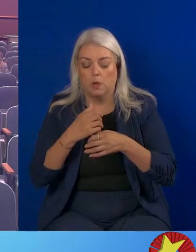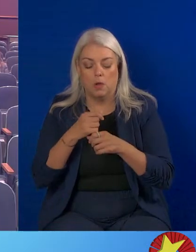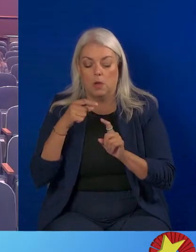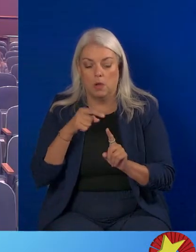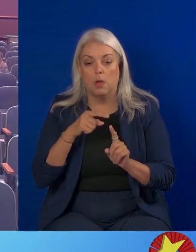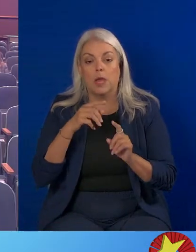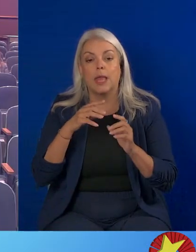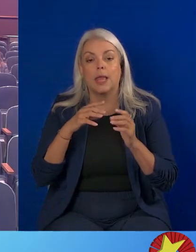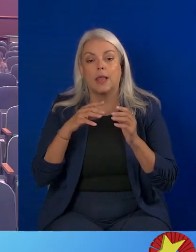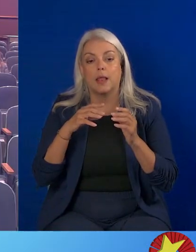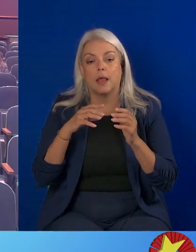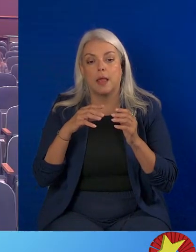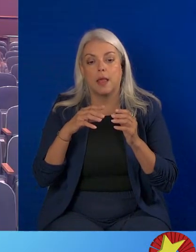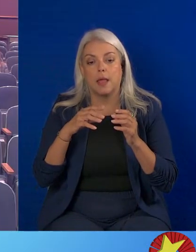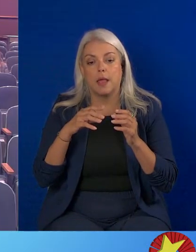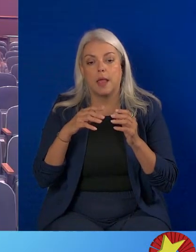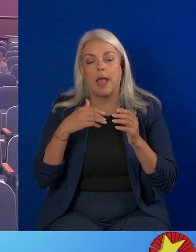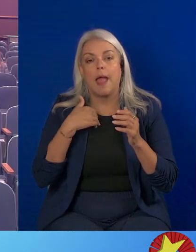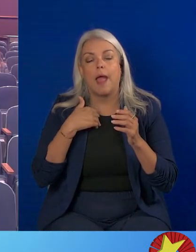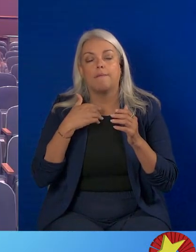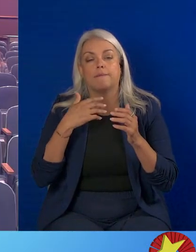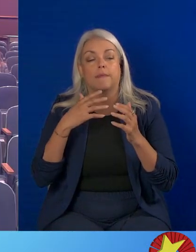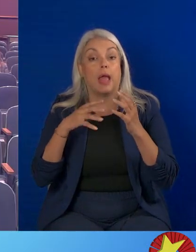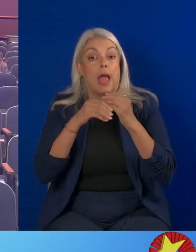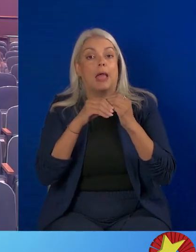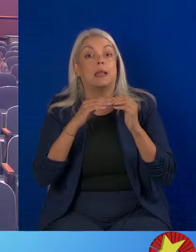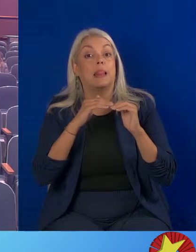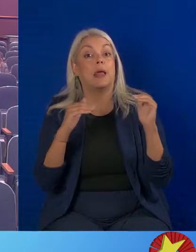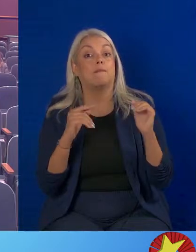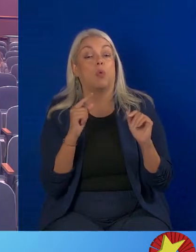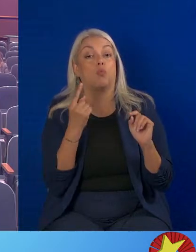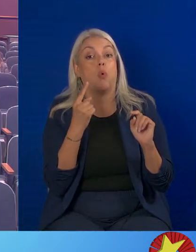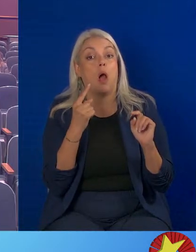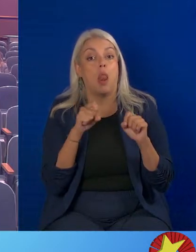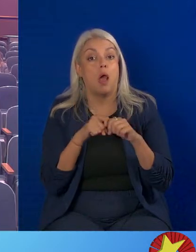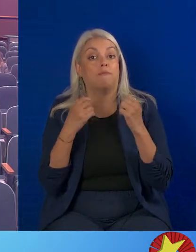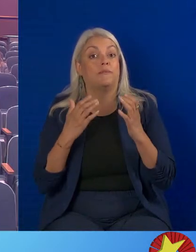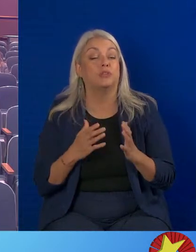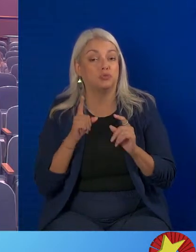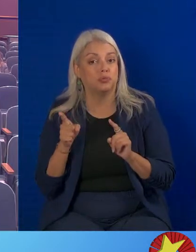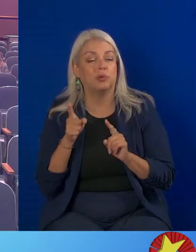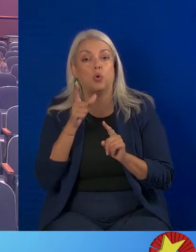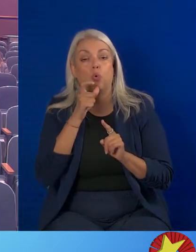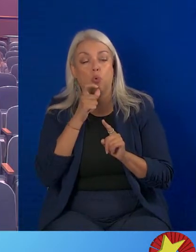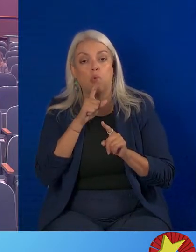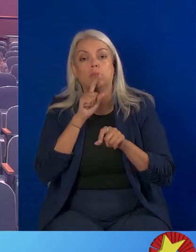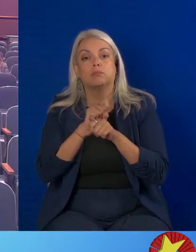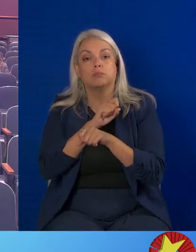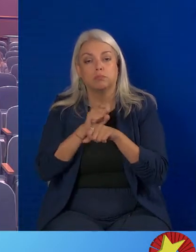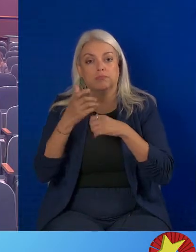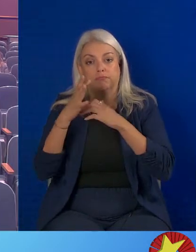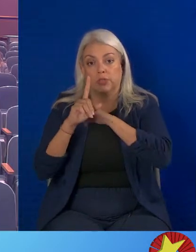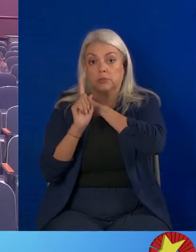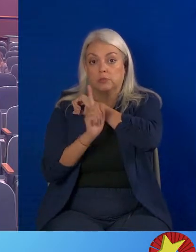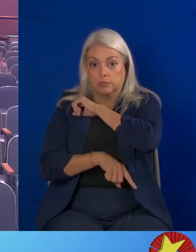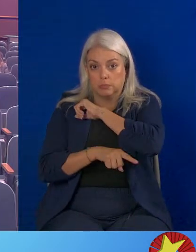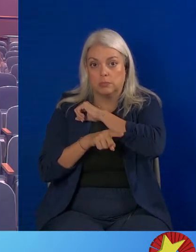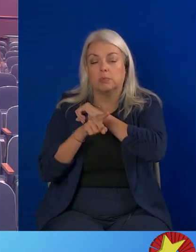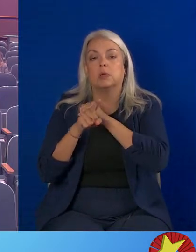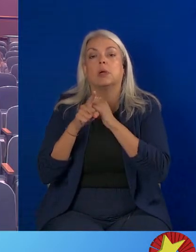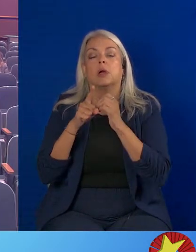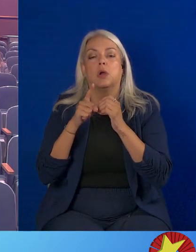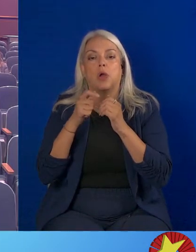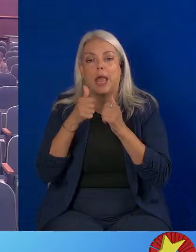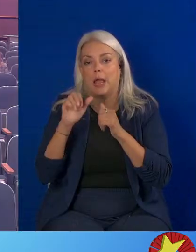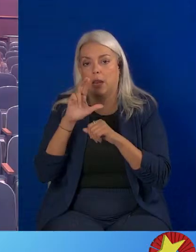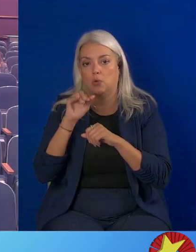adding level 1 offenders who have been convicted of a dangerous crime against children, level 2 offenders,